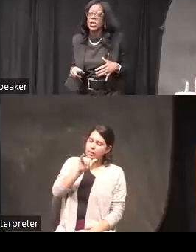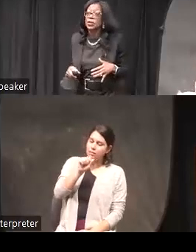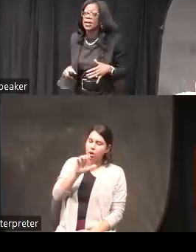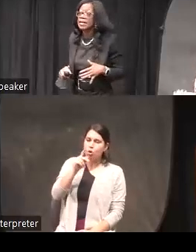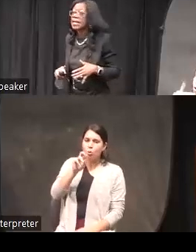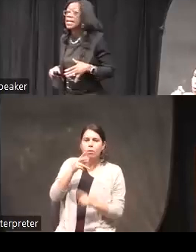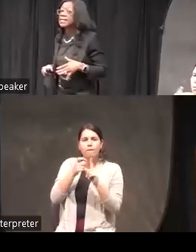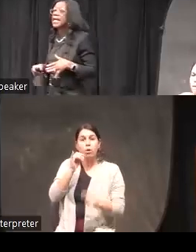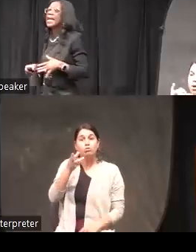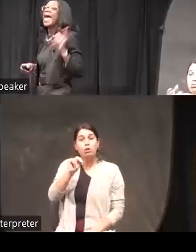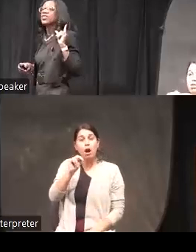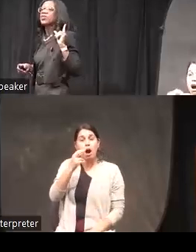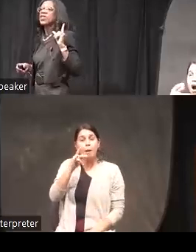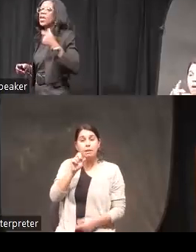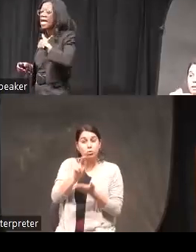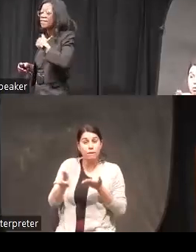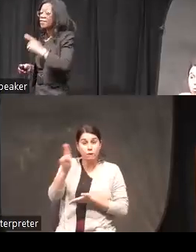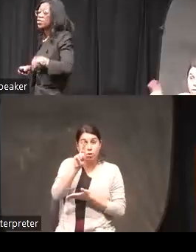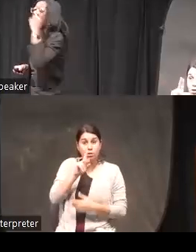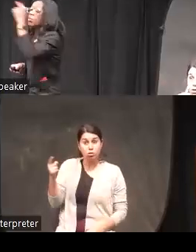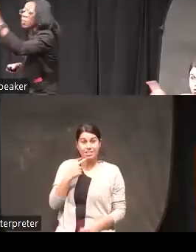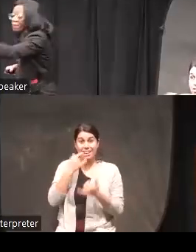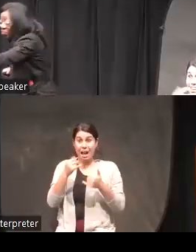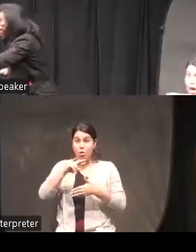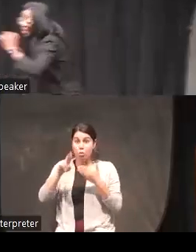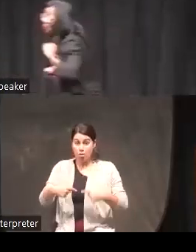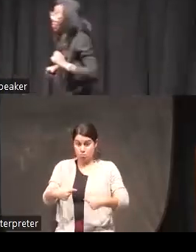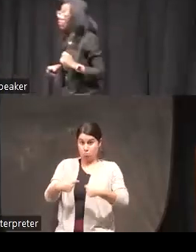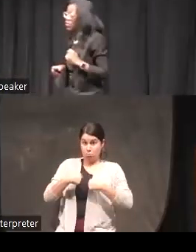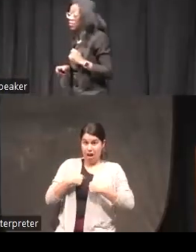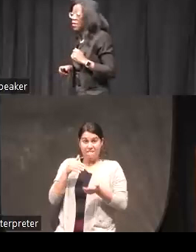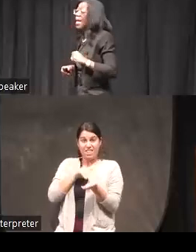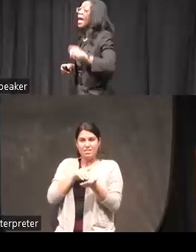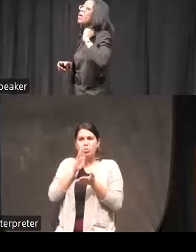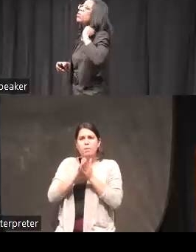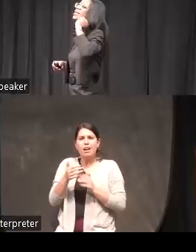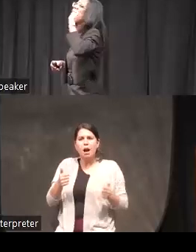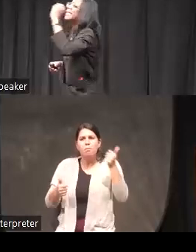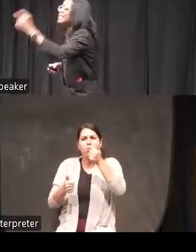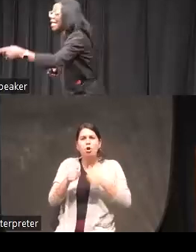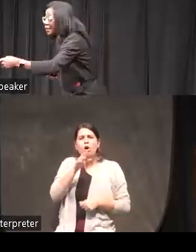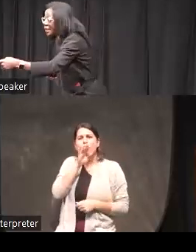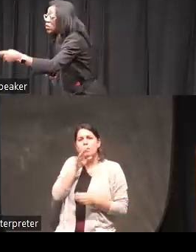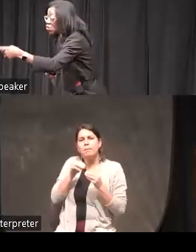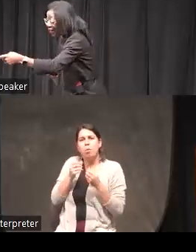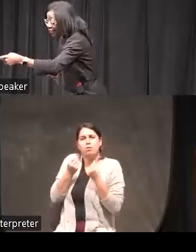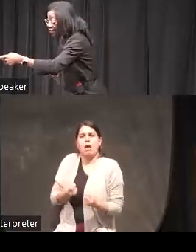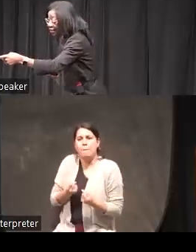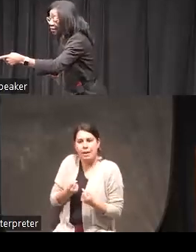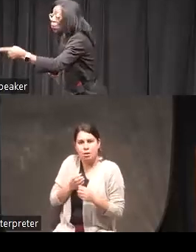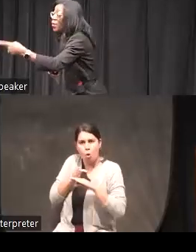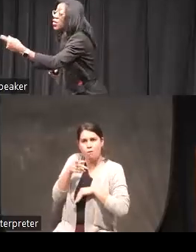has told us is that as a result, I, the physician, I will be verbally dominant over you. I will less likely